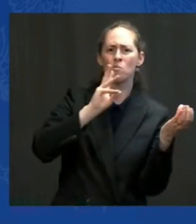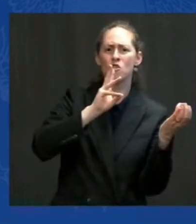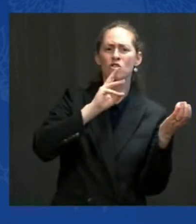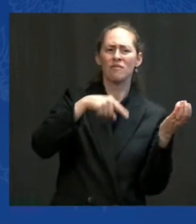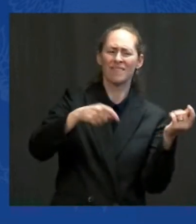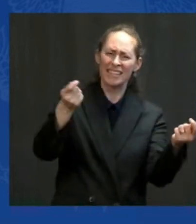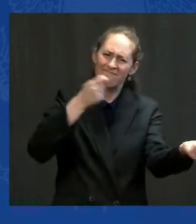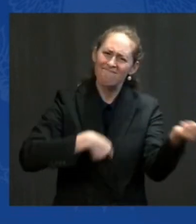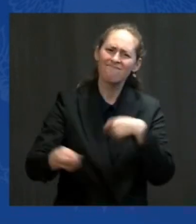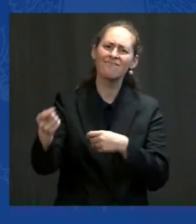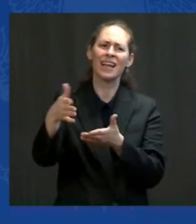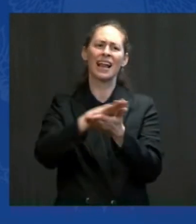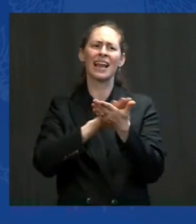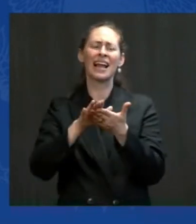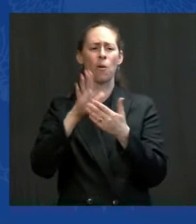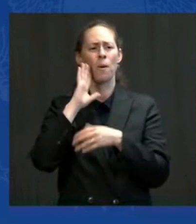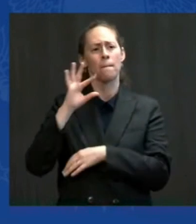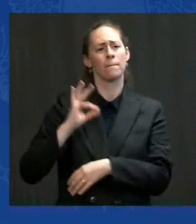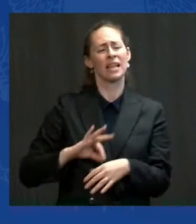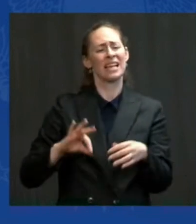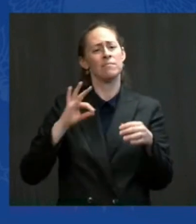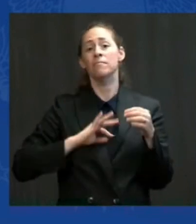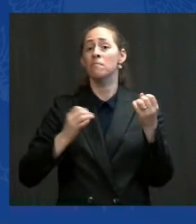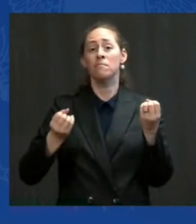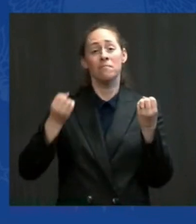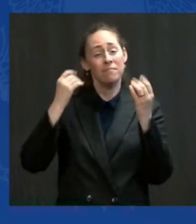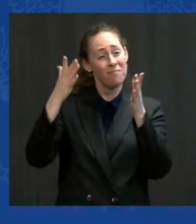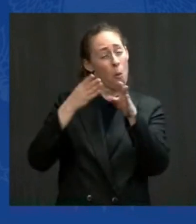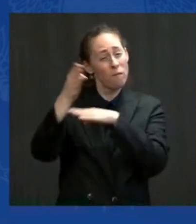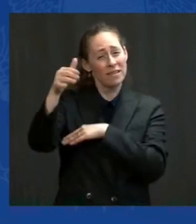10 million homes. It's going to address